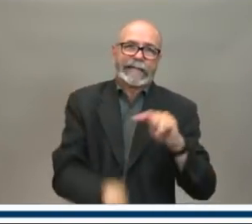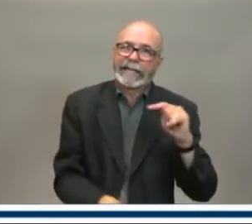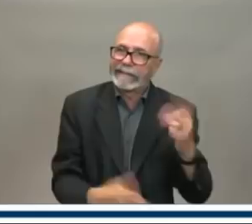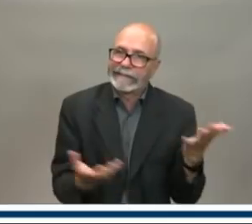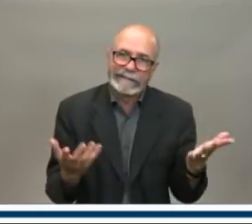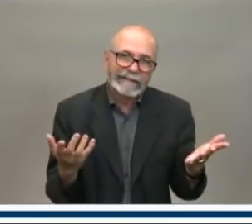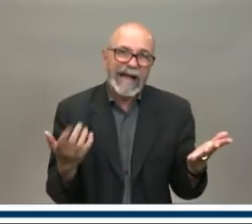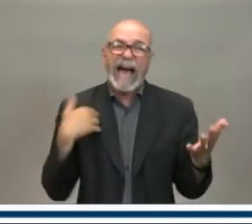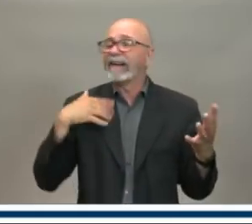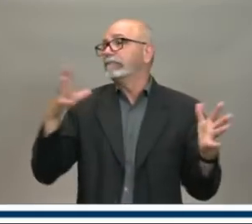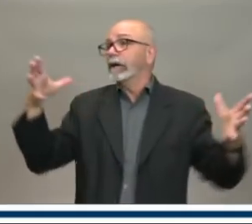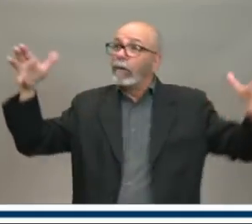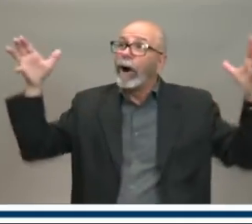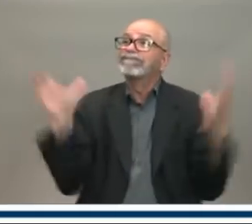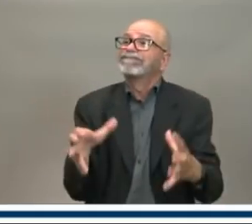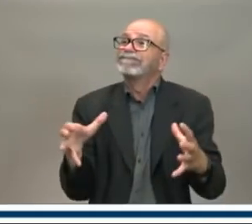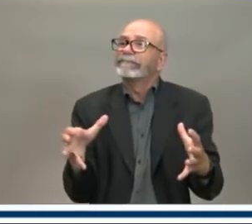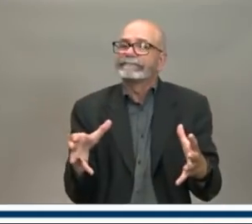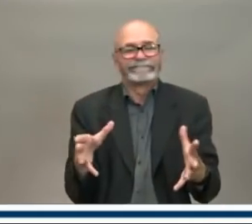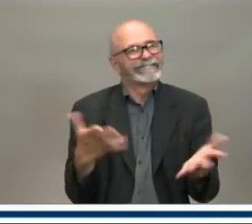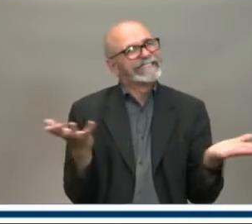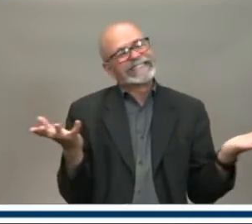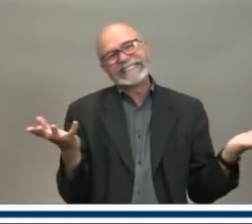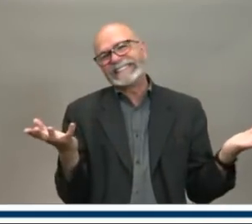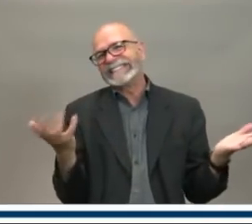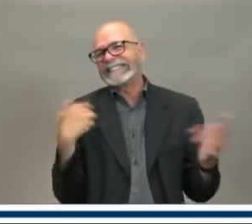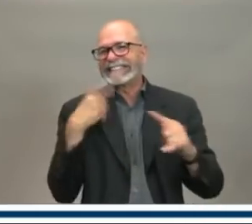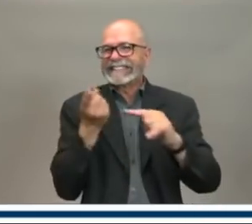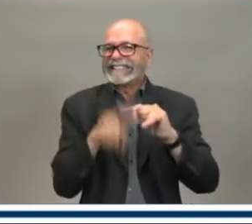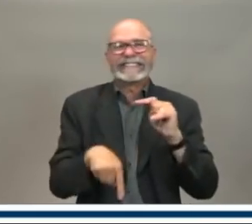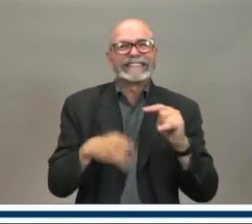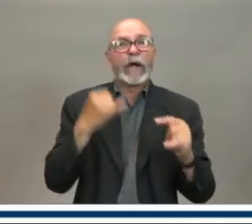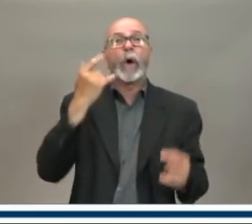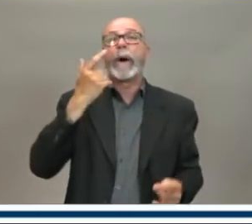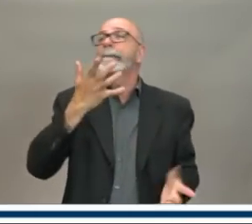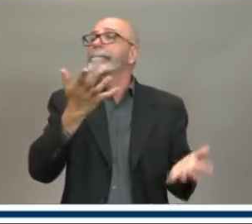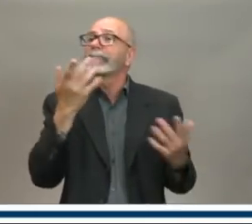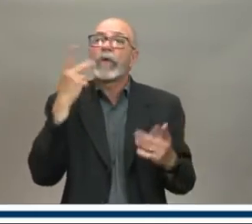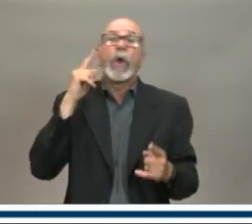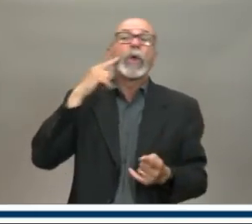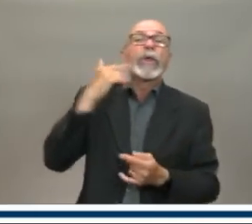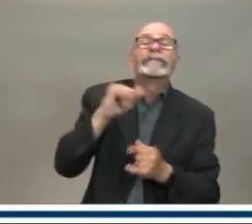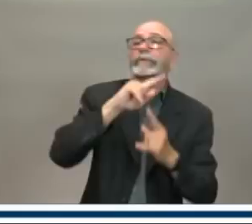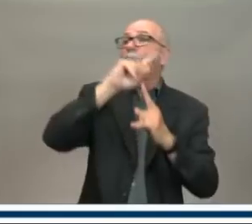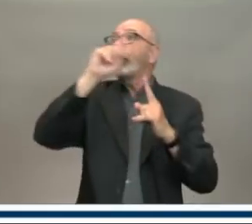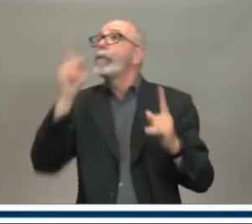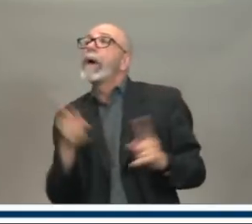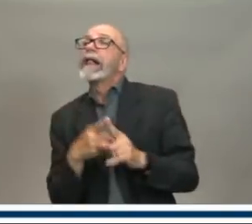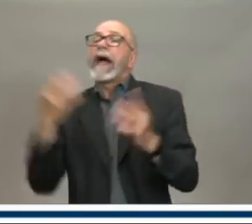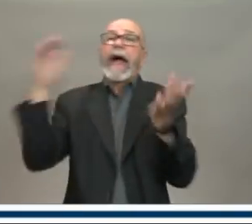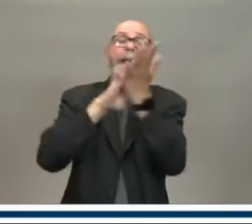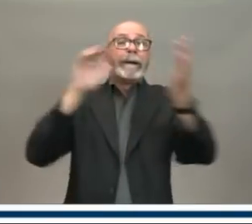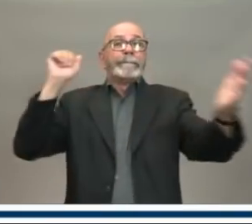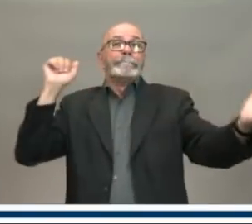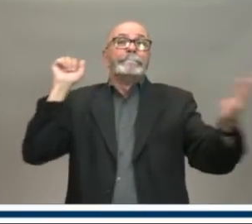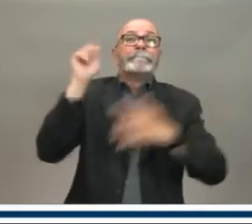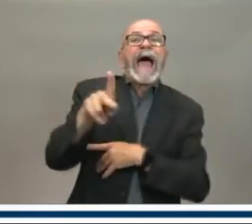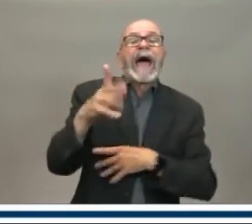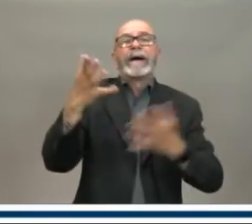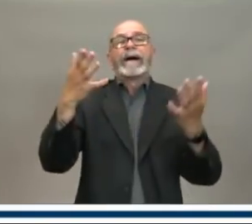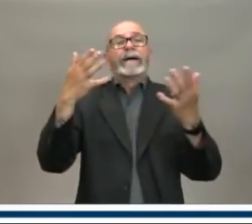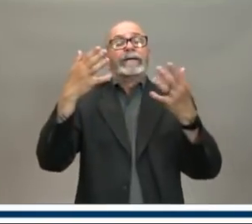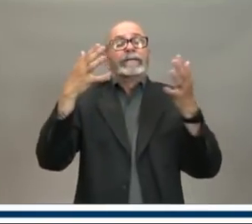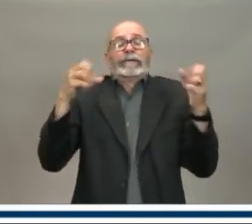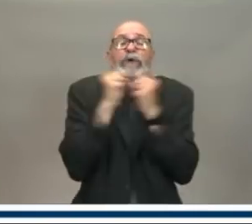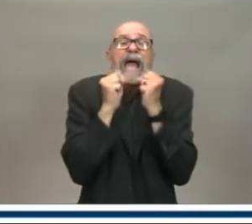about exactly what the rules are around those and what decisions are made. We haven't gotten there yet, but